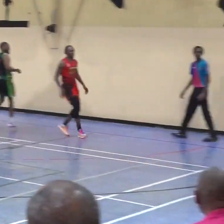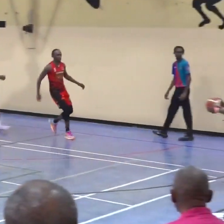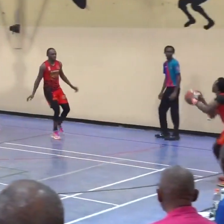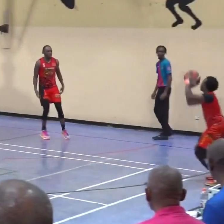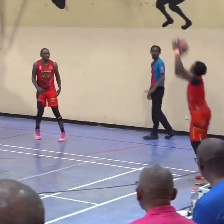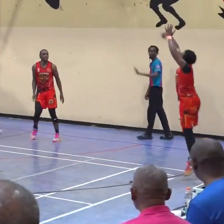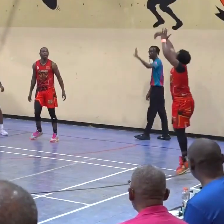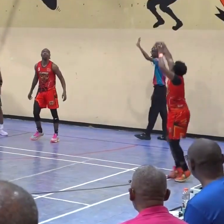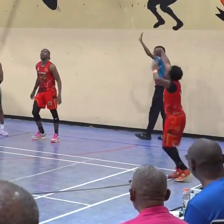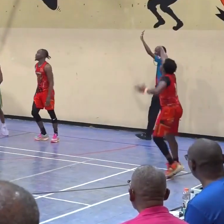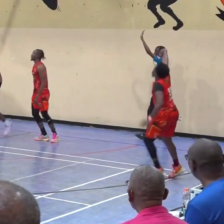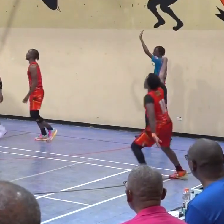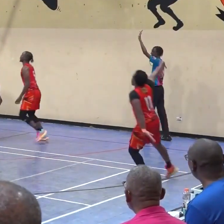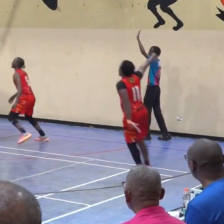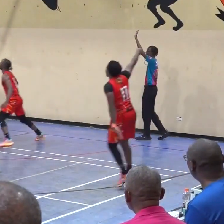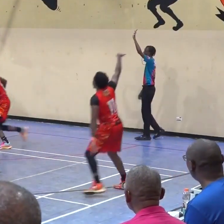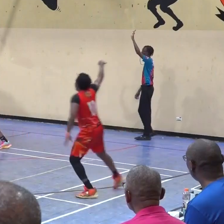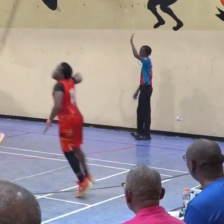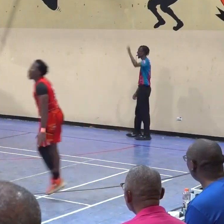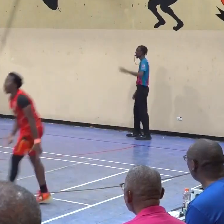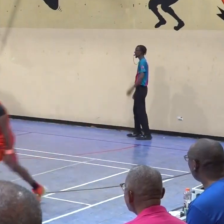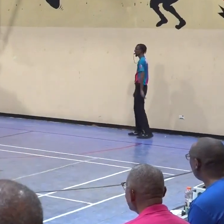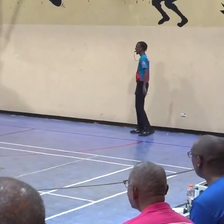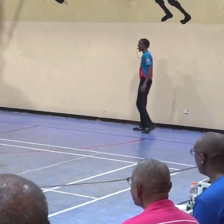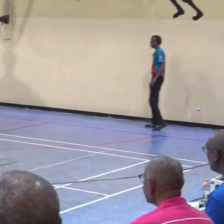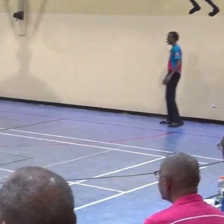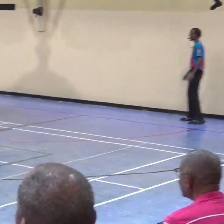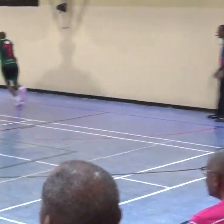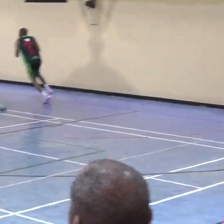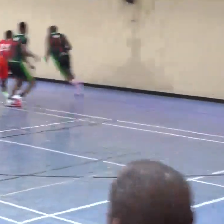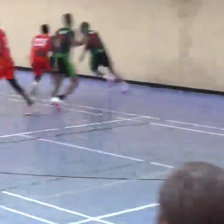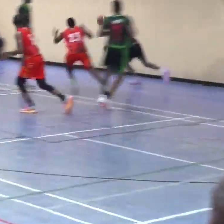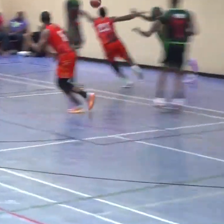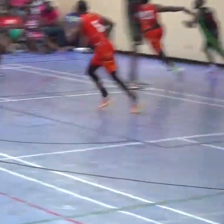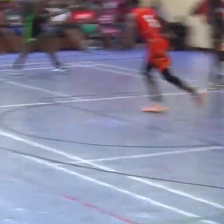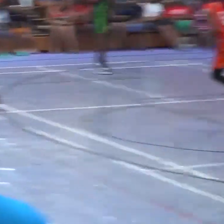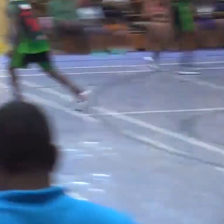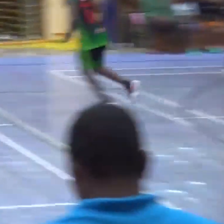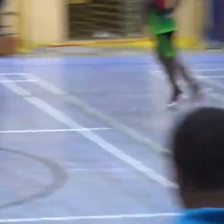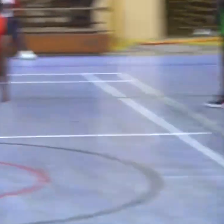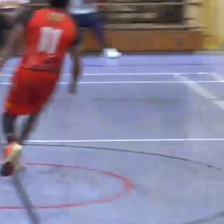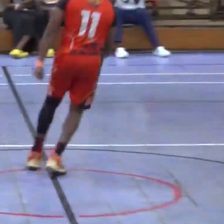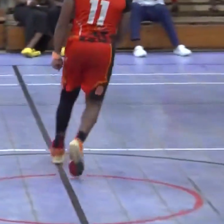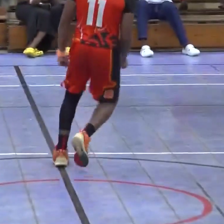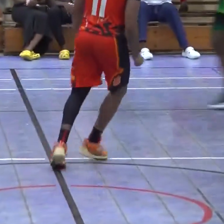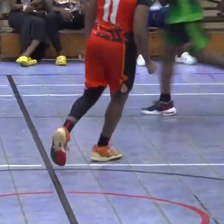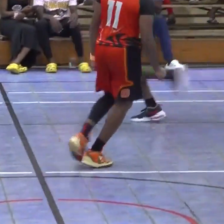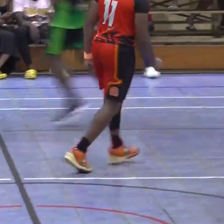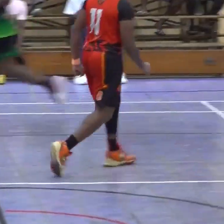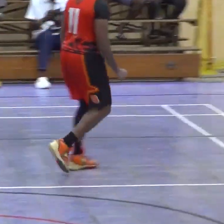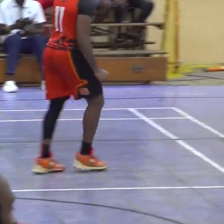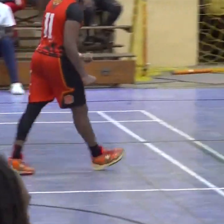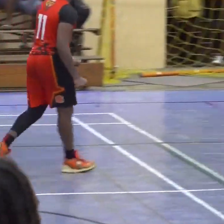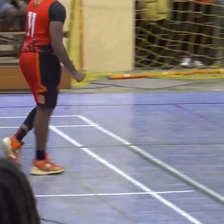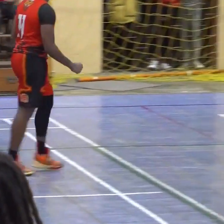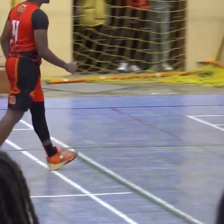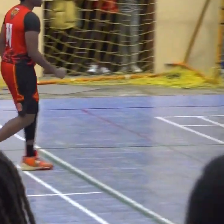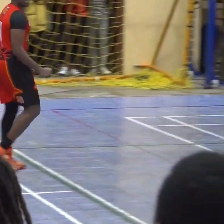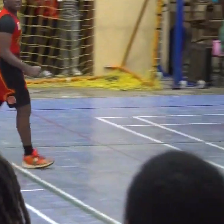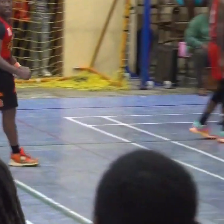pass, and it's a beauty, as the Bulls went on to win 106-93 to claim first dibs on